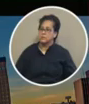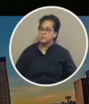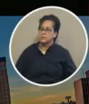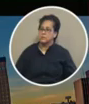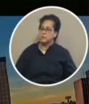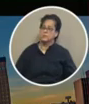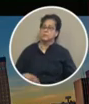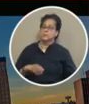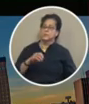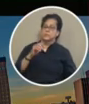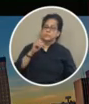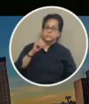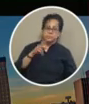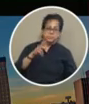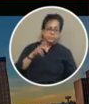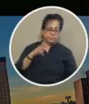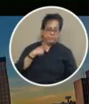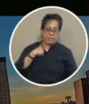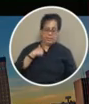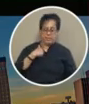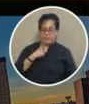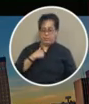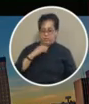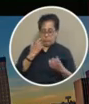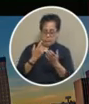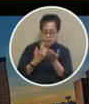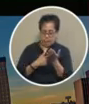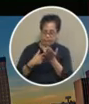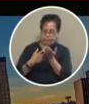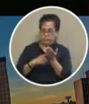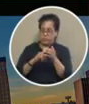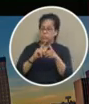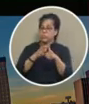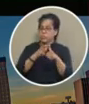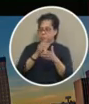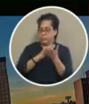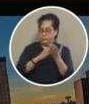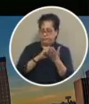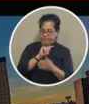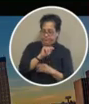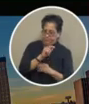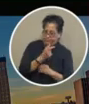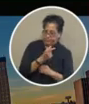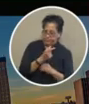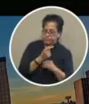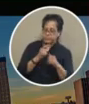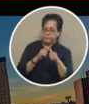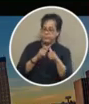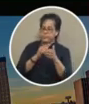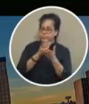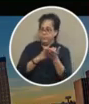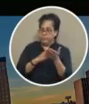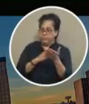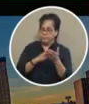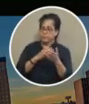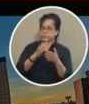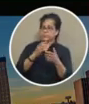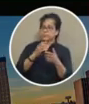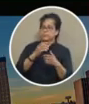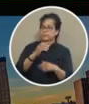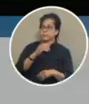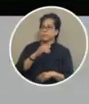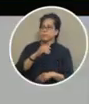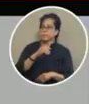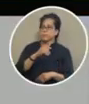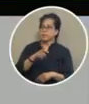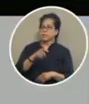So as mentioned, I'm going to cover the first portion of this presentation, You can go to the next slide.